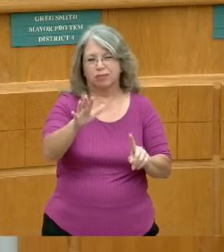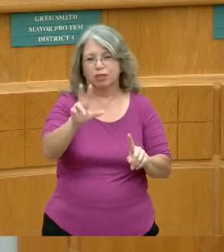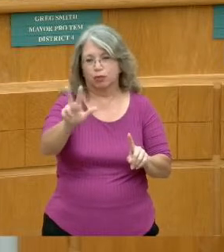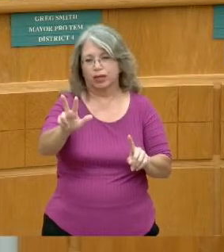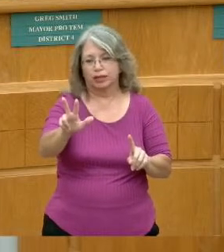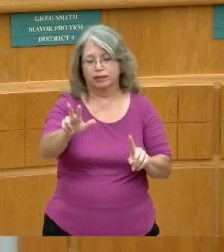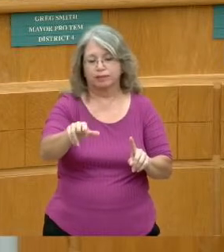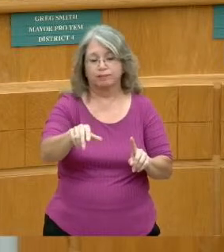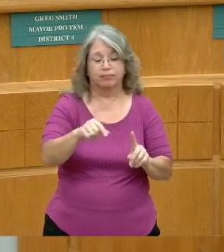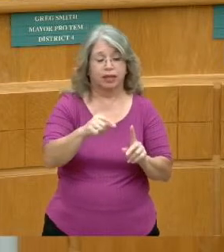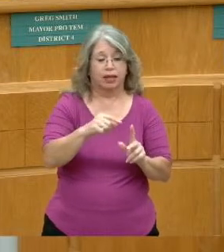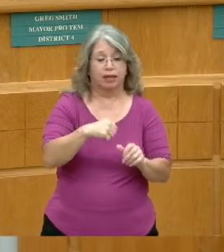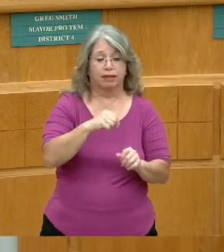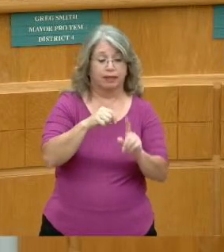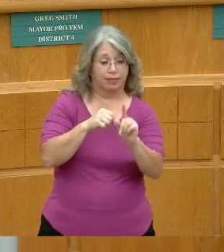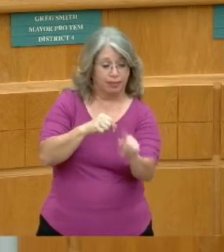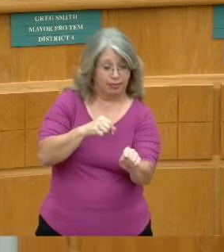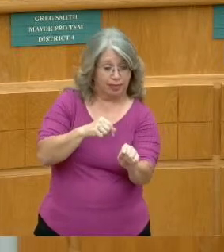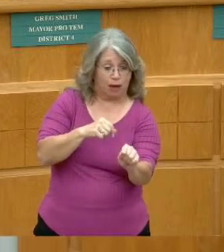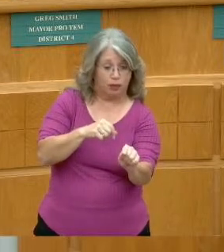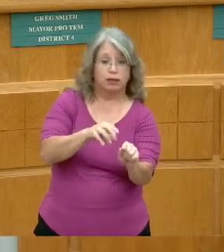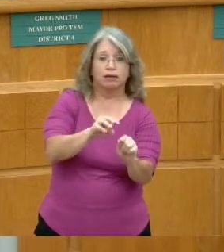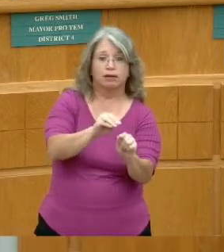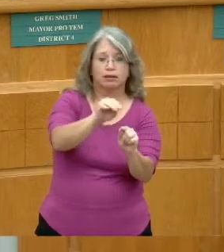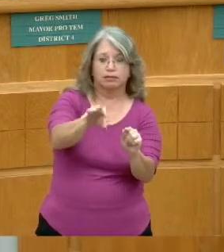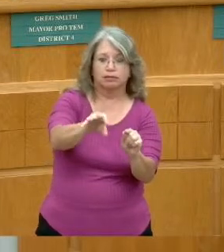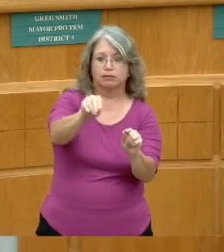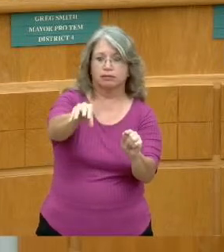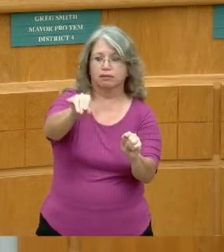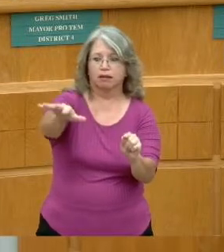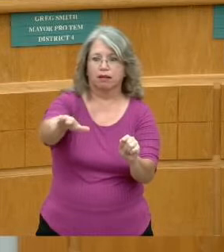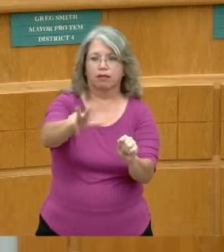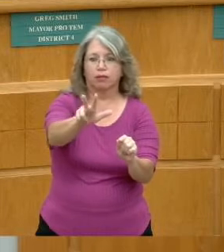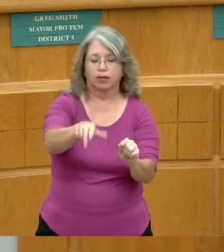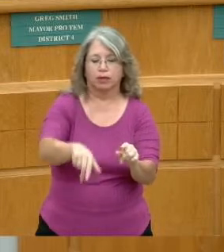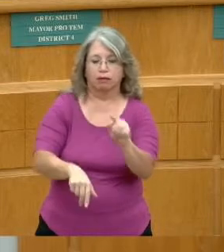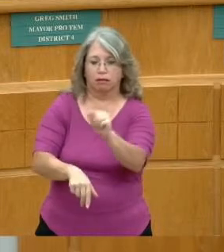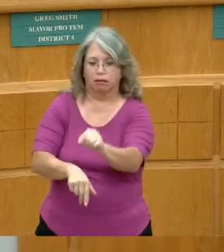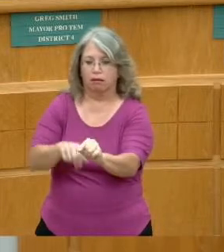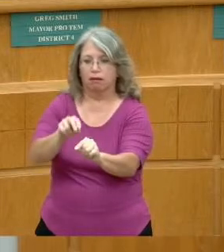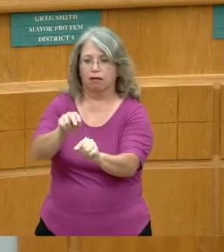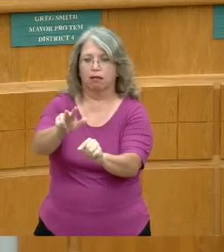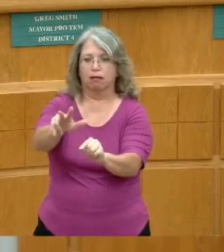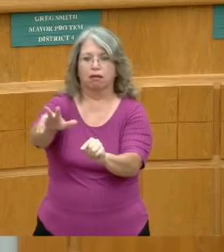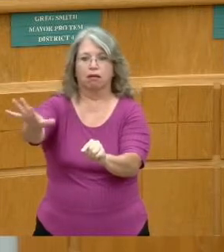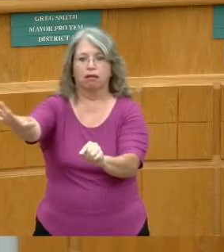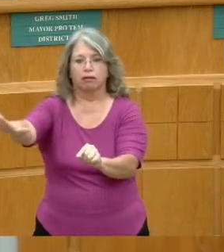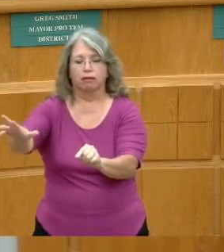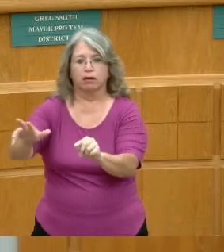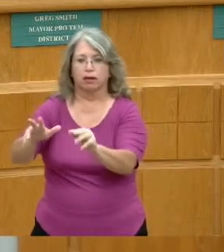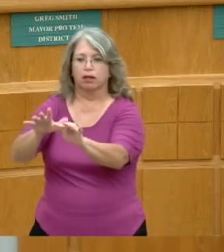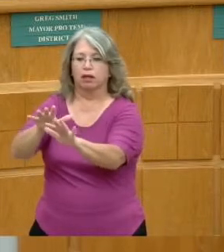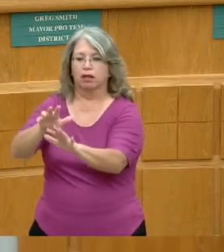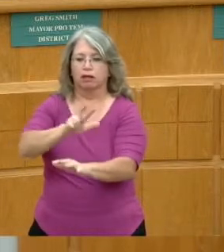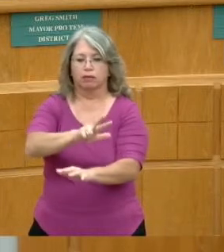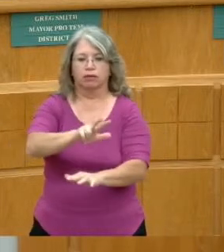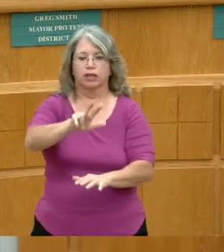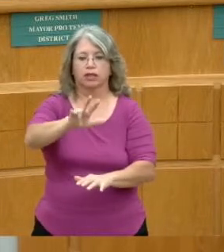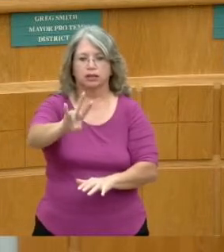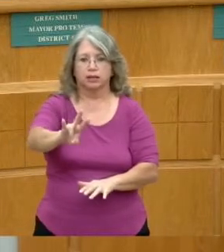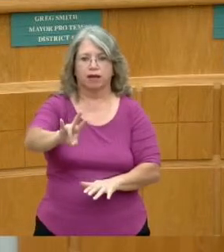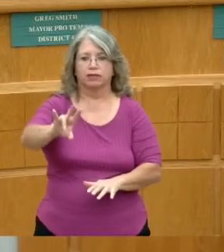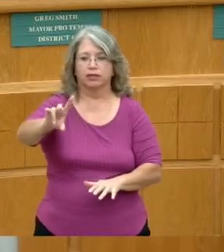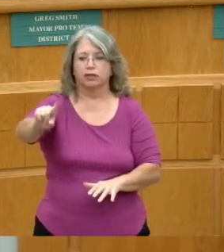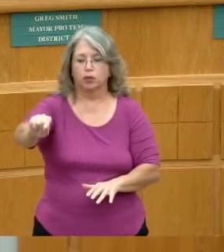additional people are predicted to infect an additional 7 people. Those 7 people are predicted to infect an additional 20.